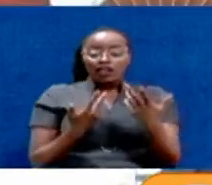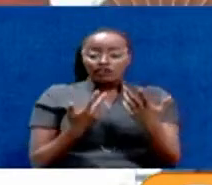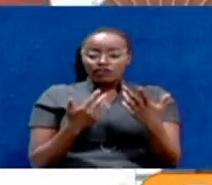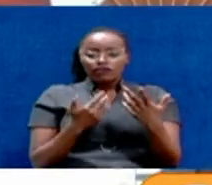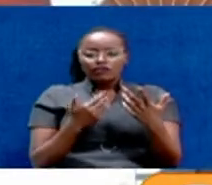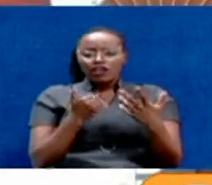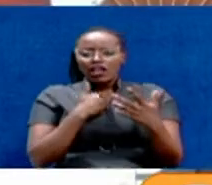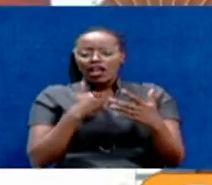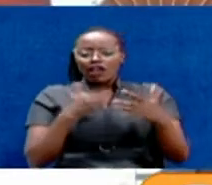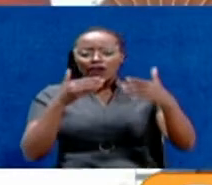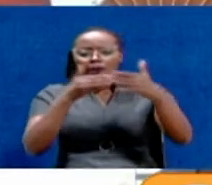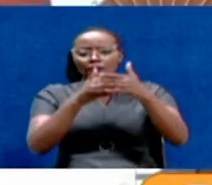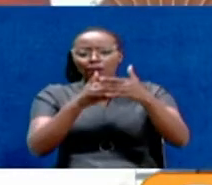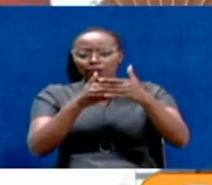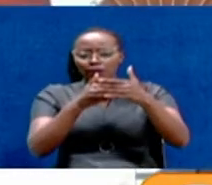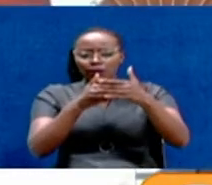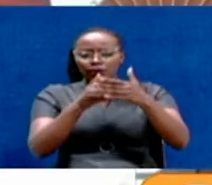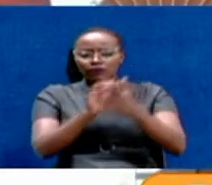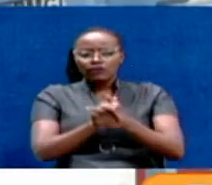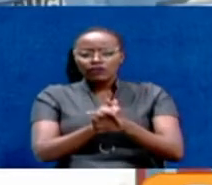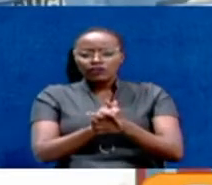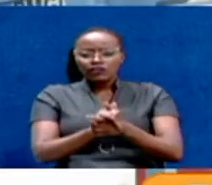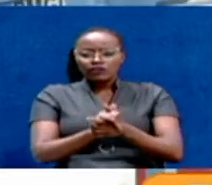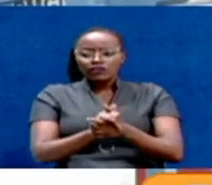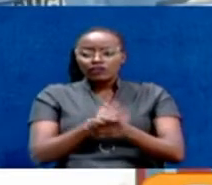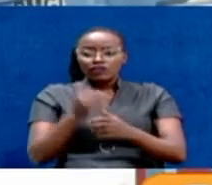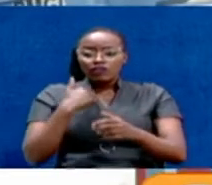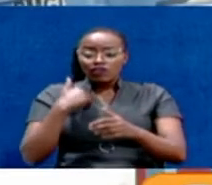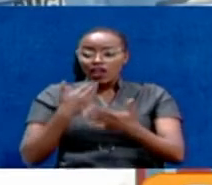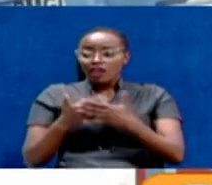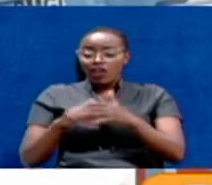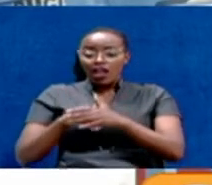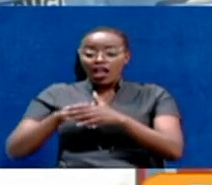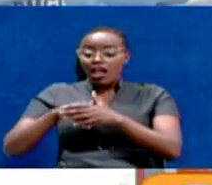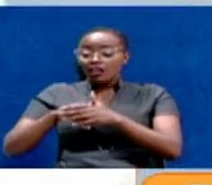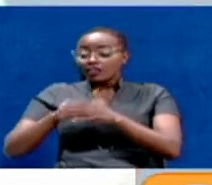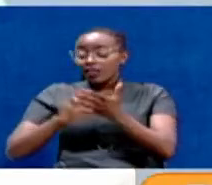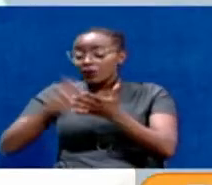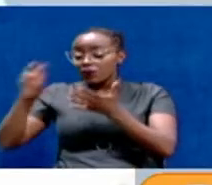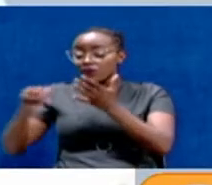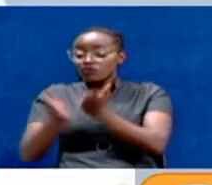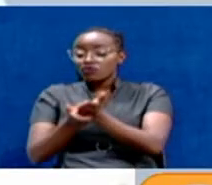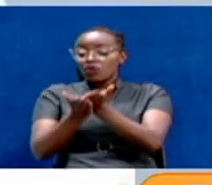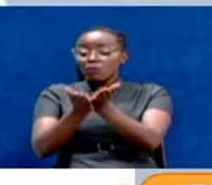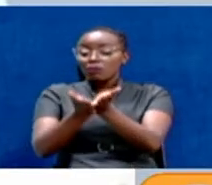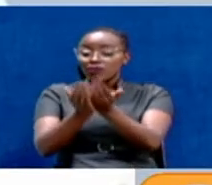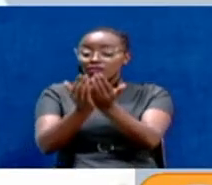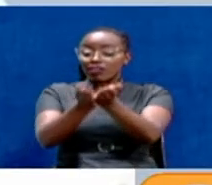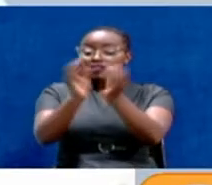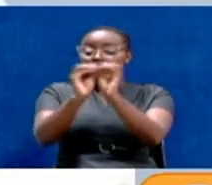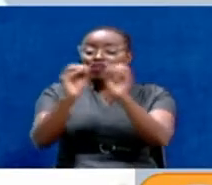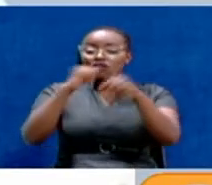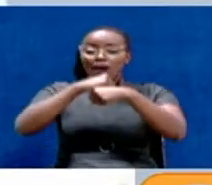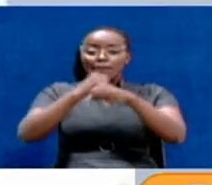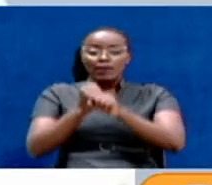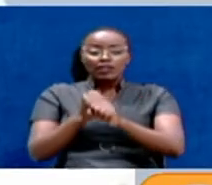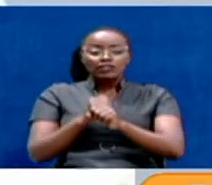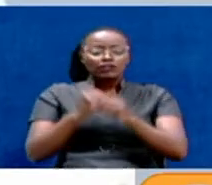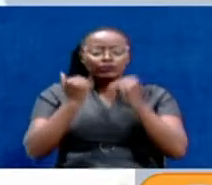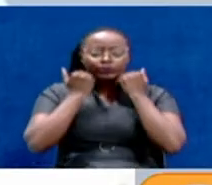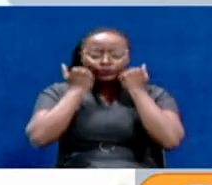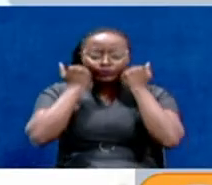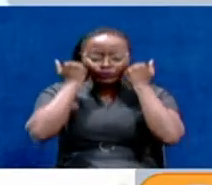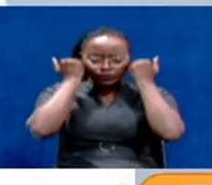of shoppers. They cannot come out of the ship. And that has caused mental